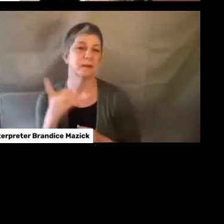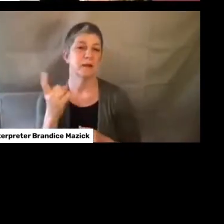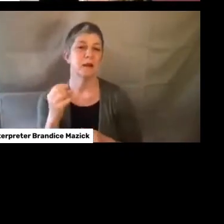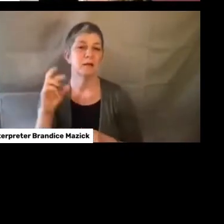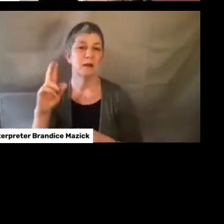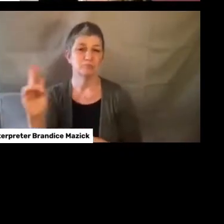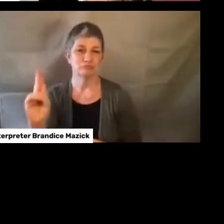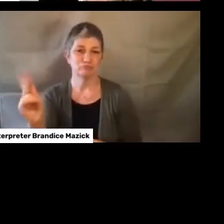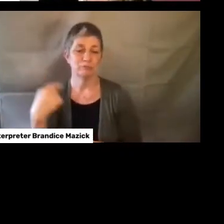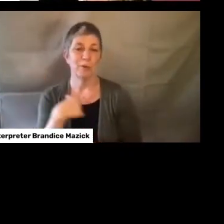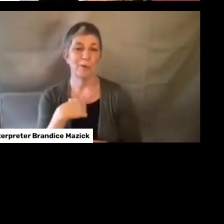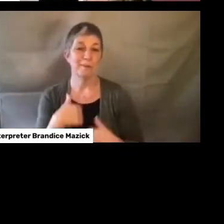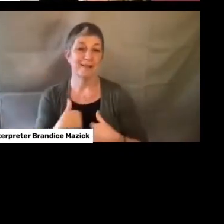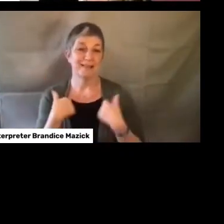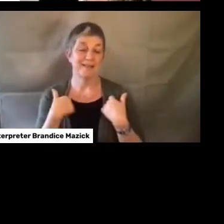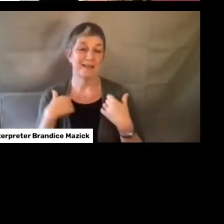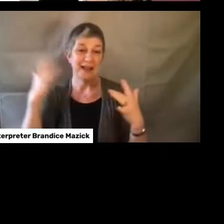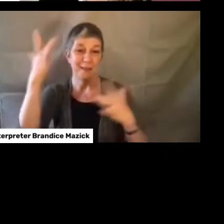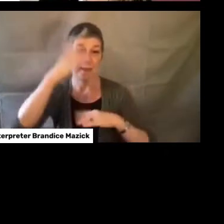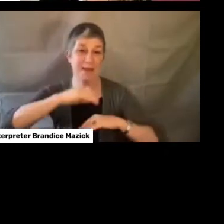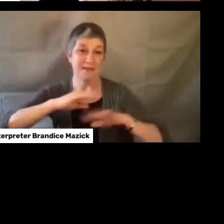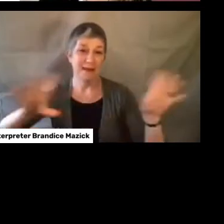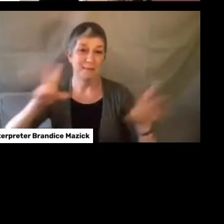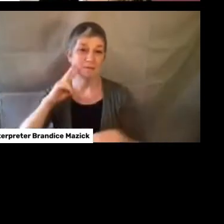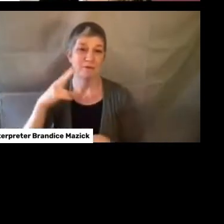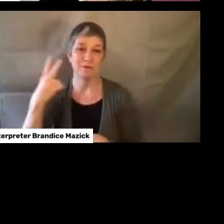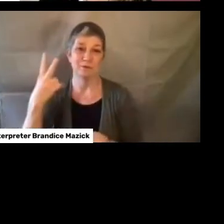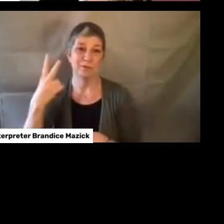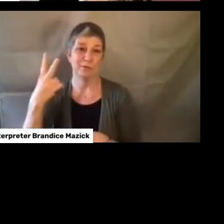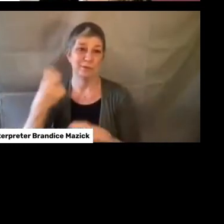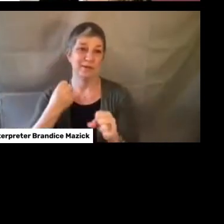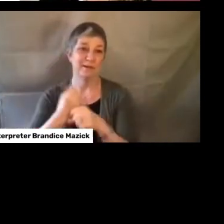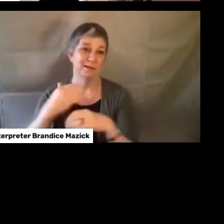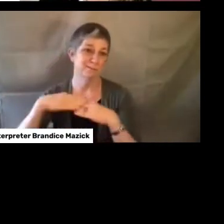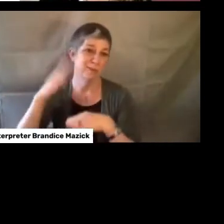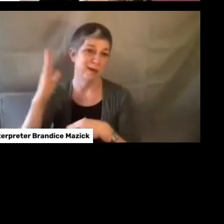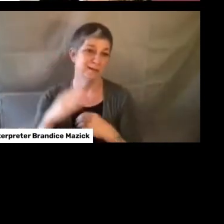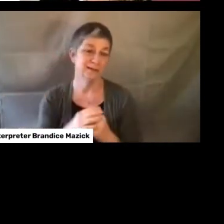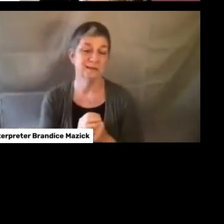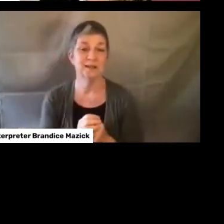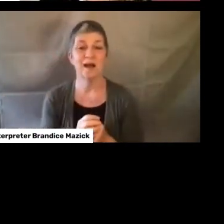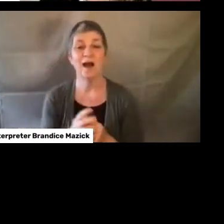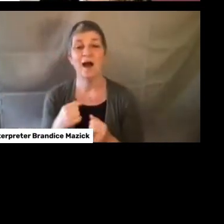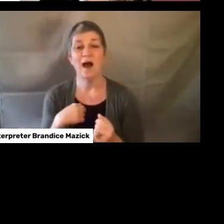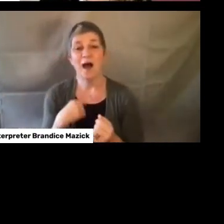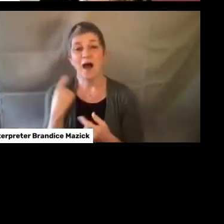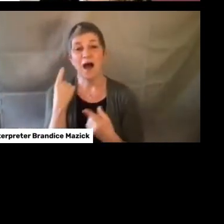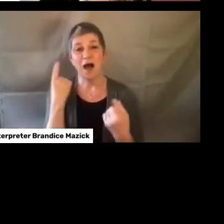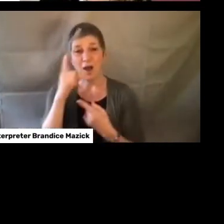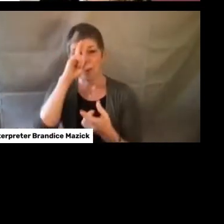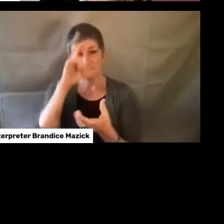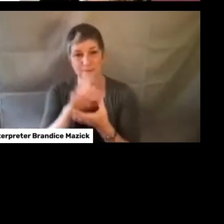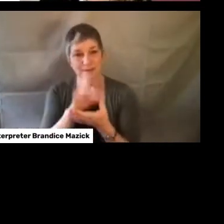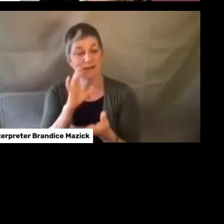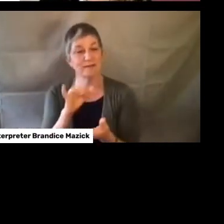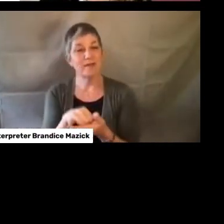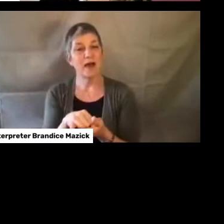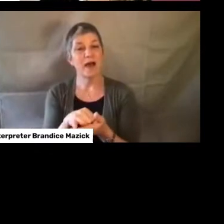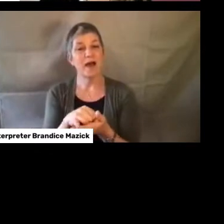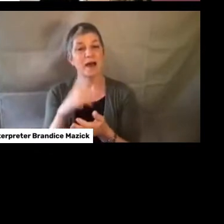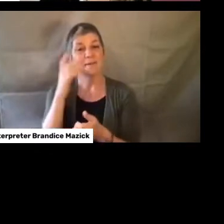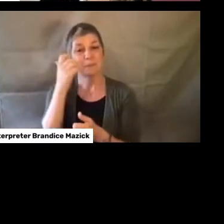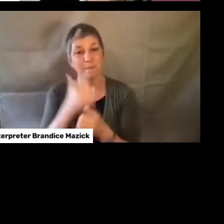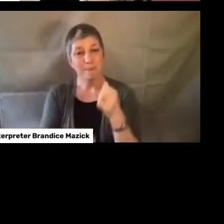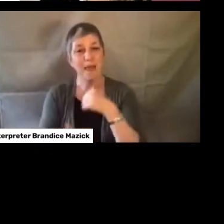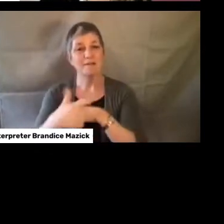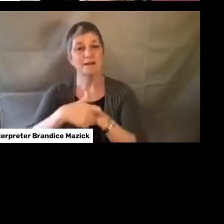been living in a pandemic for the past 2+ years, and I always believe that every time